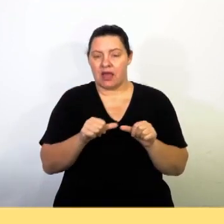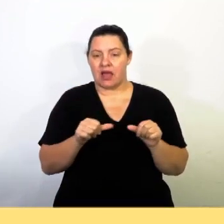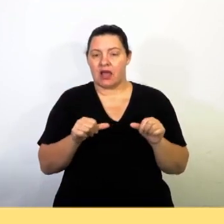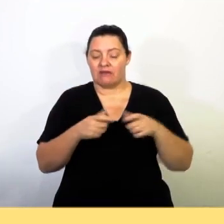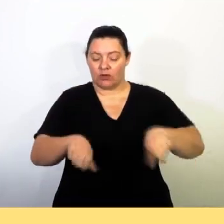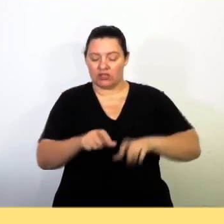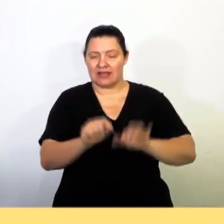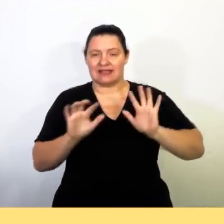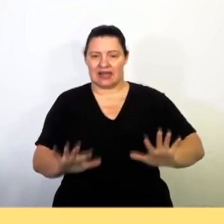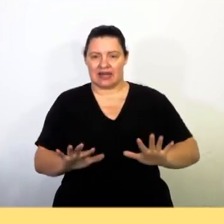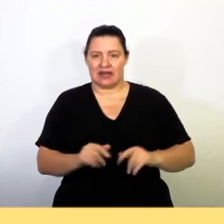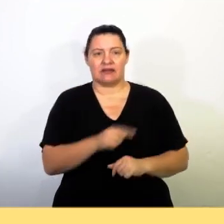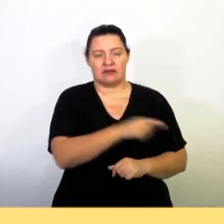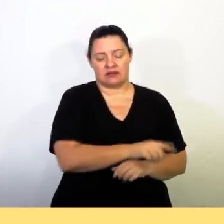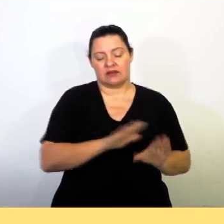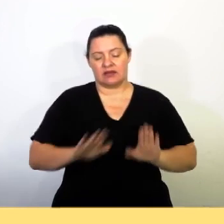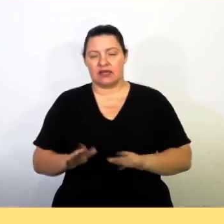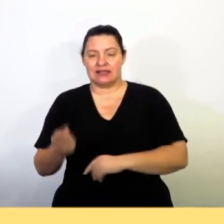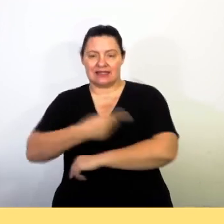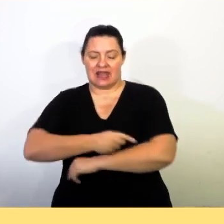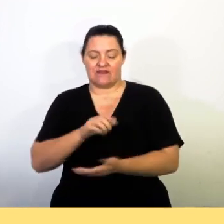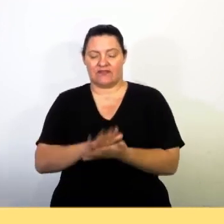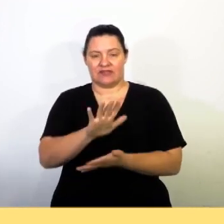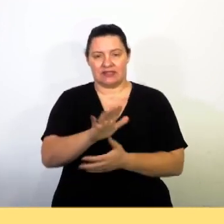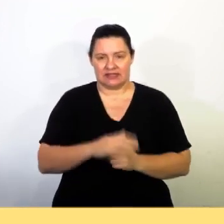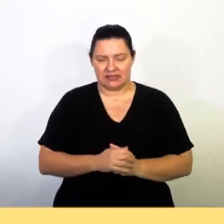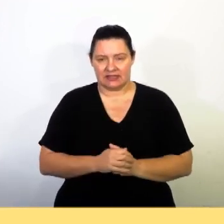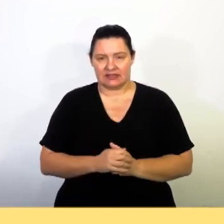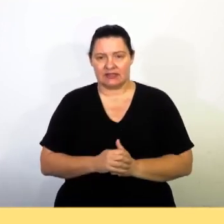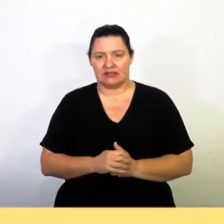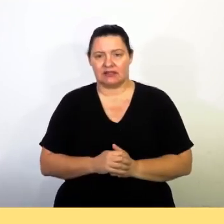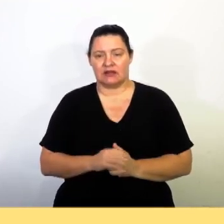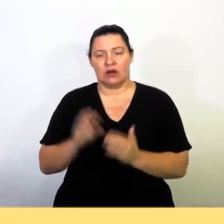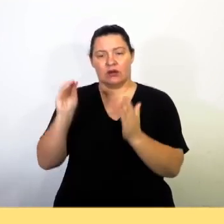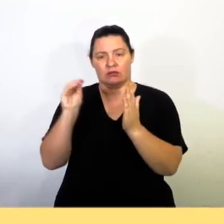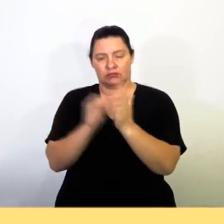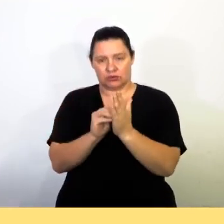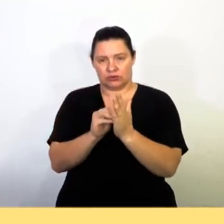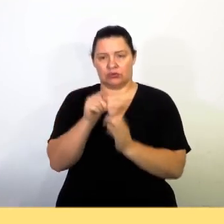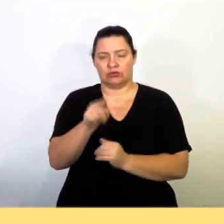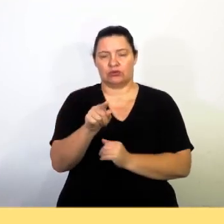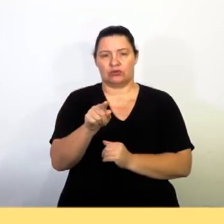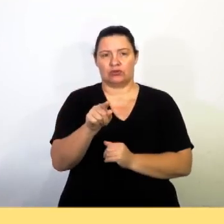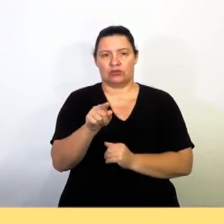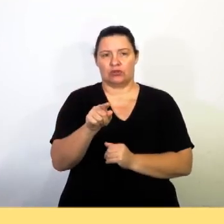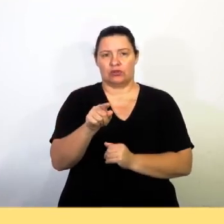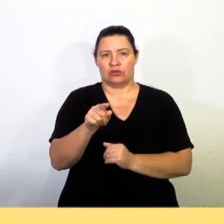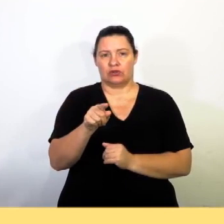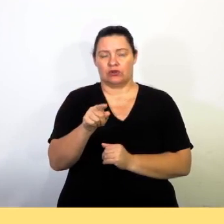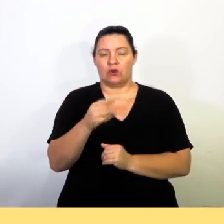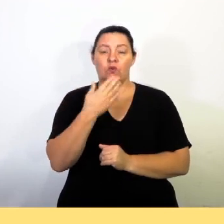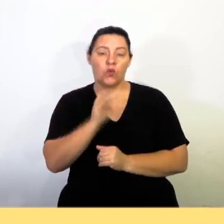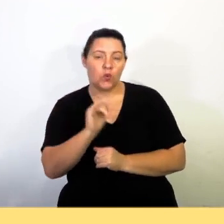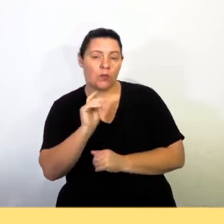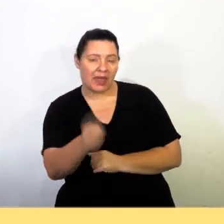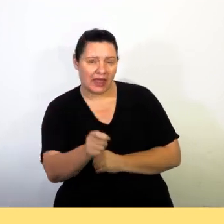number 10. And here day is going to be 15. And then here I'm going to come